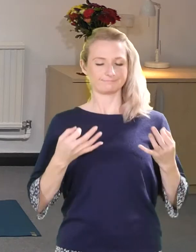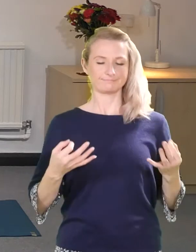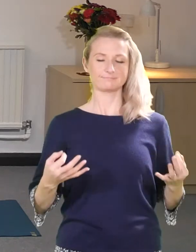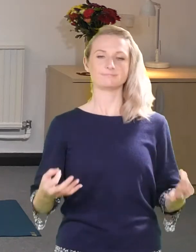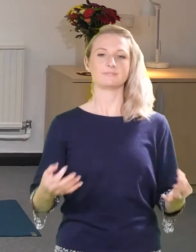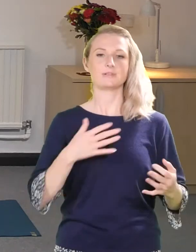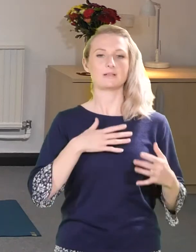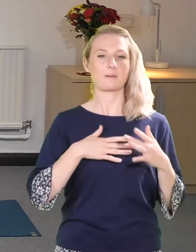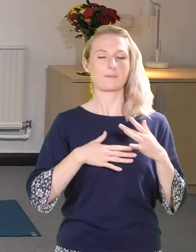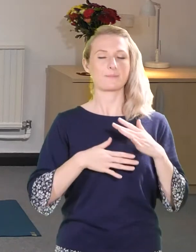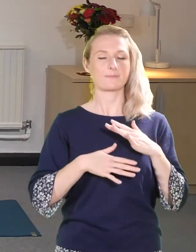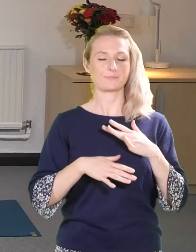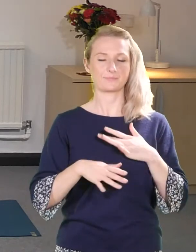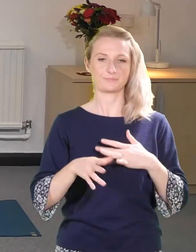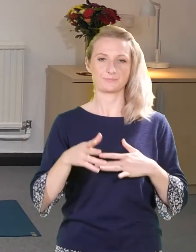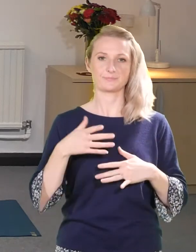session.